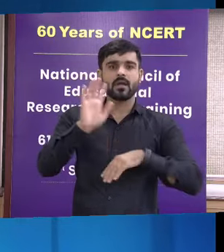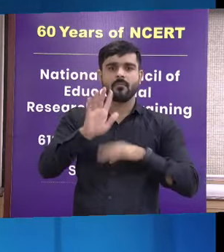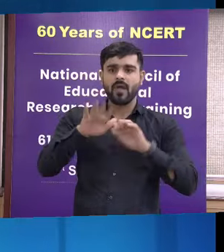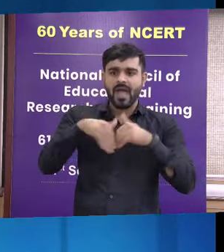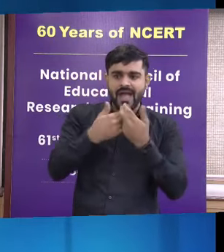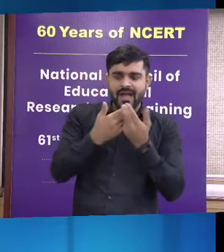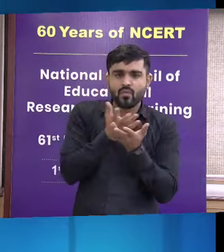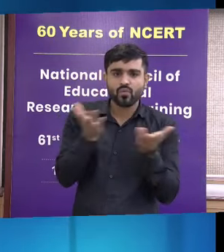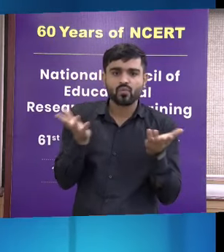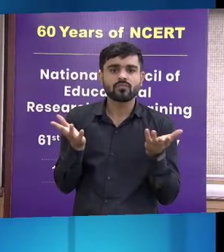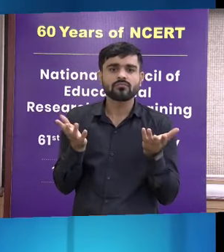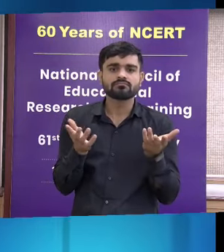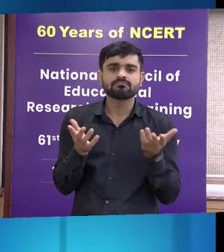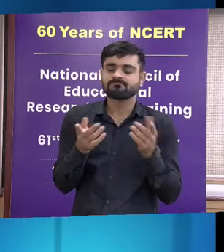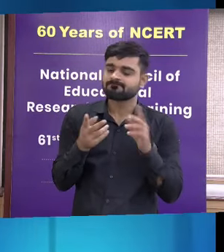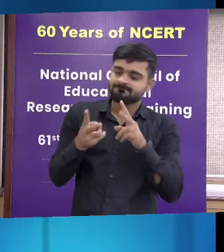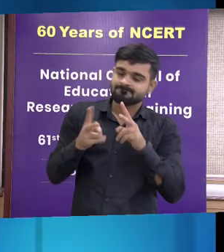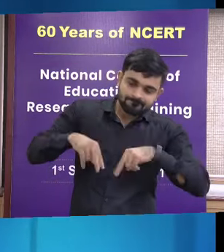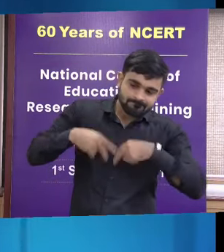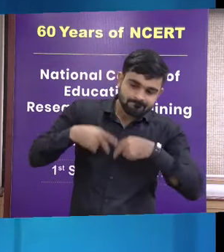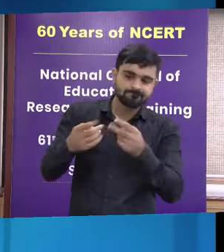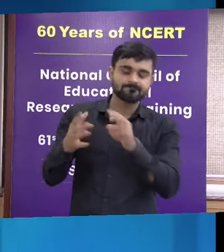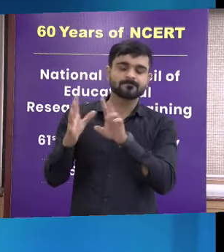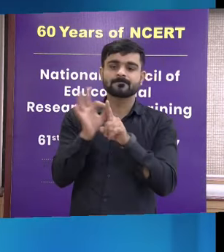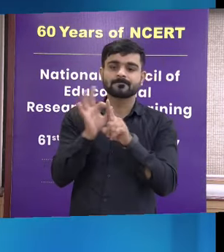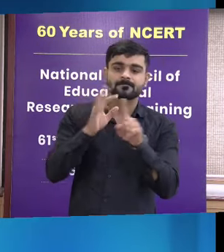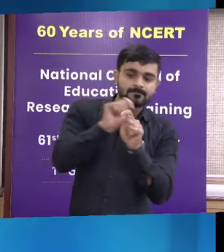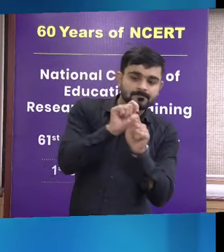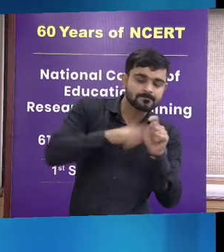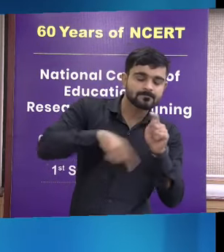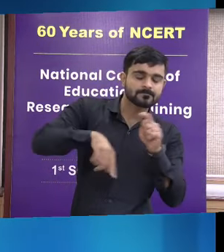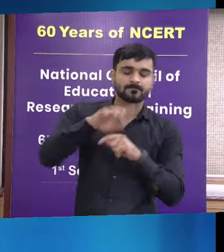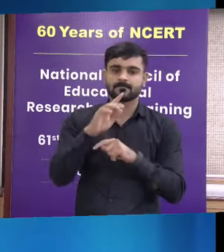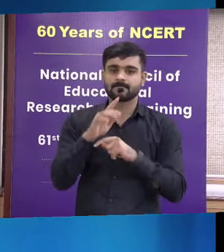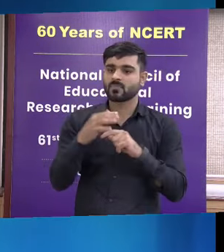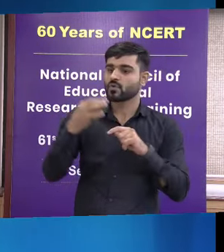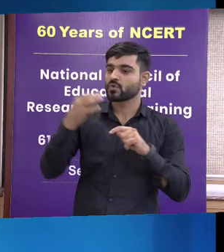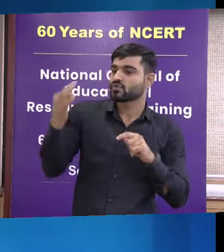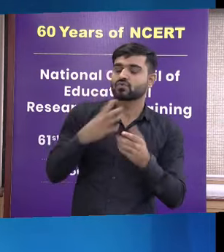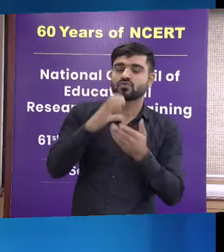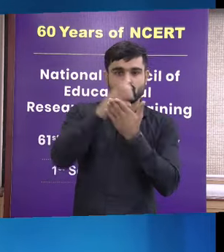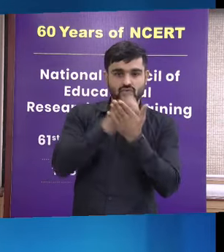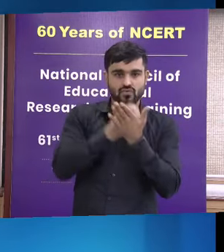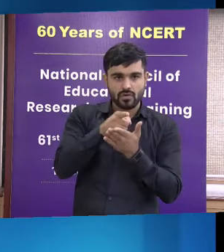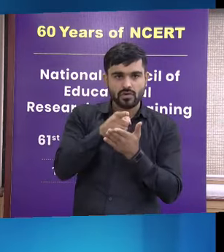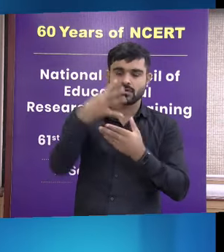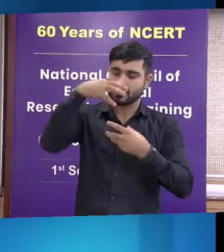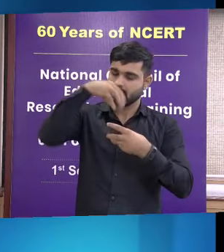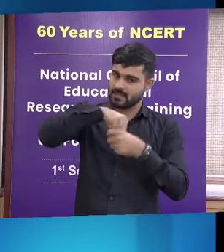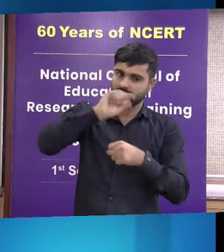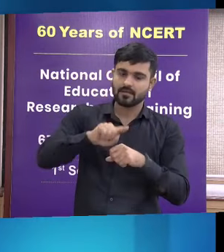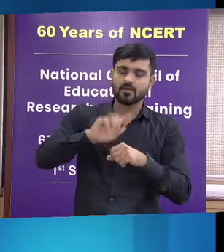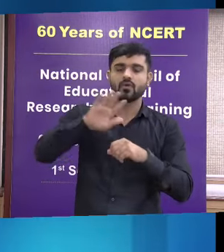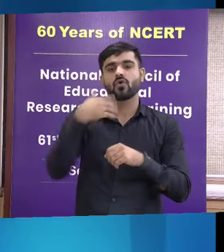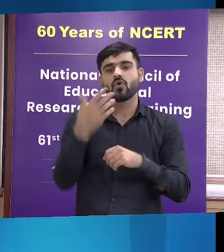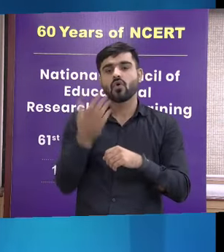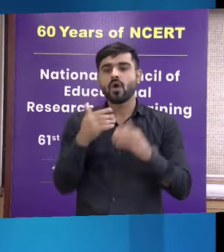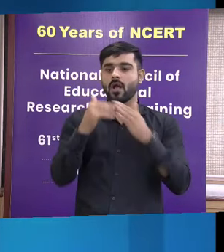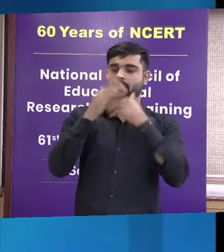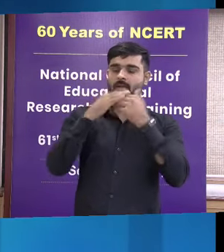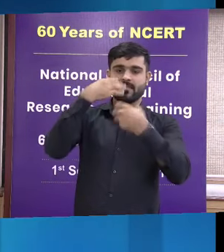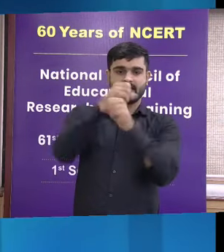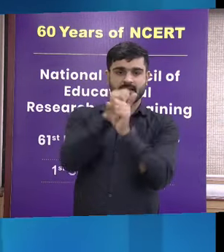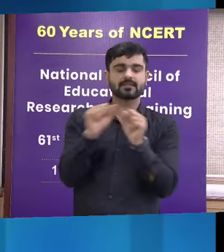we impart to our present new syllabus so that automatically or inbuilt the